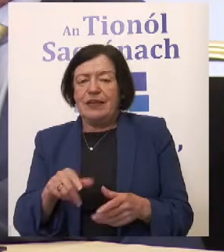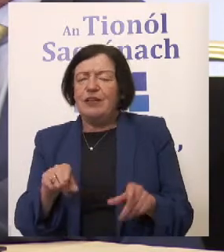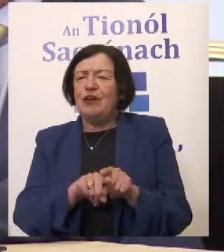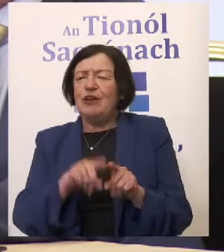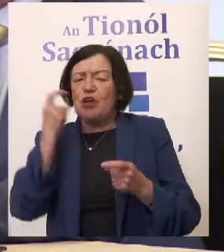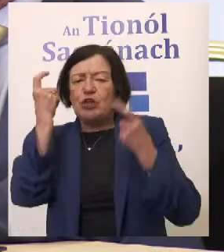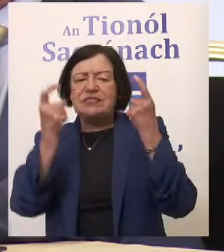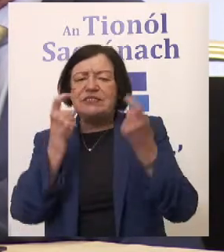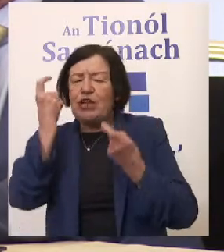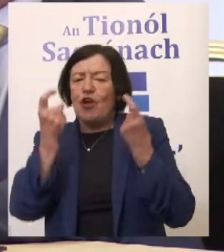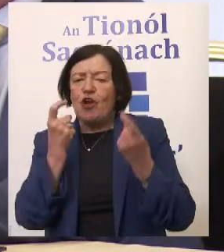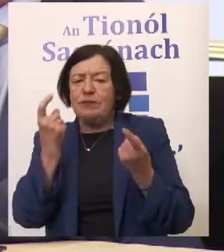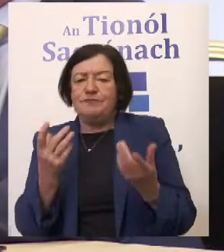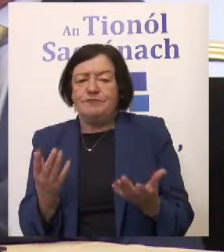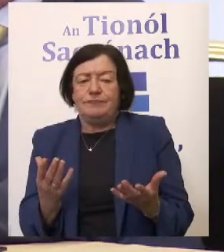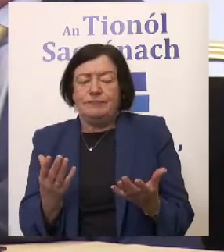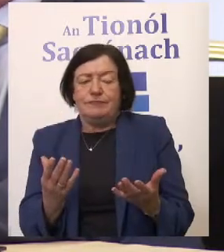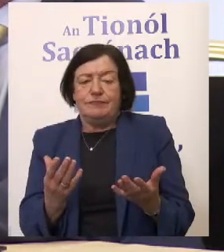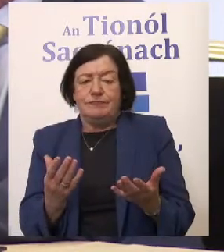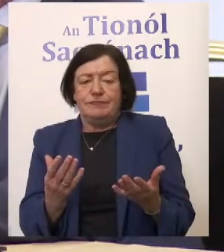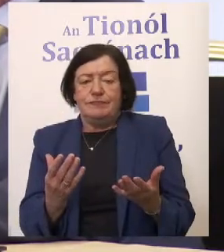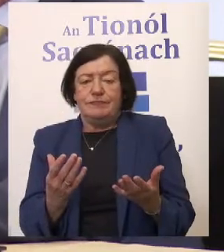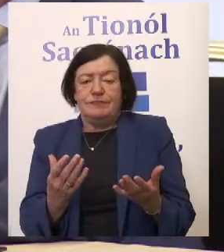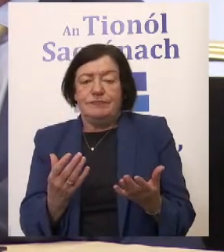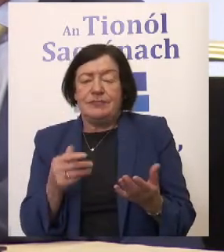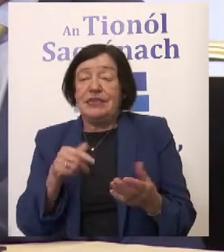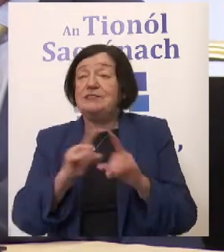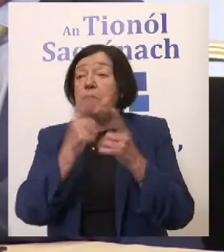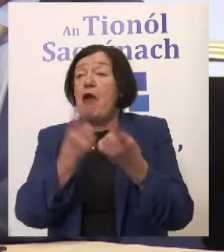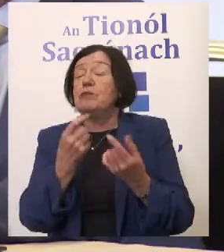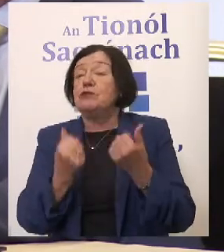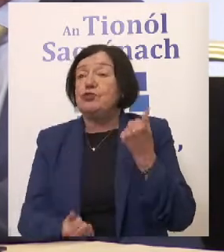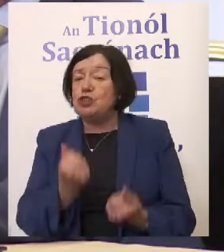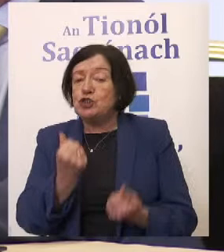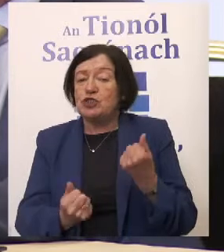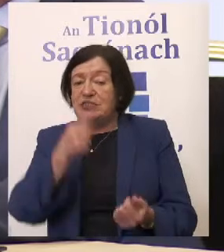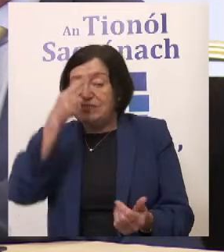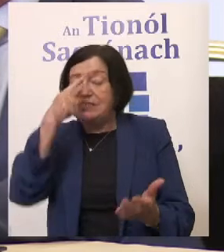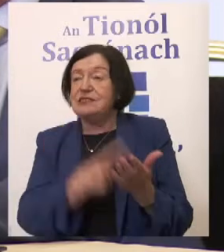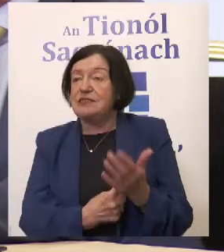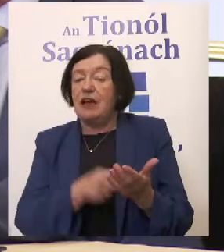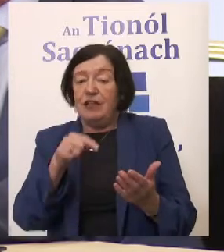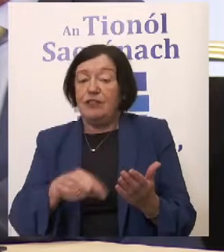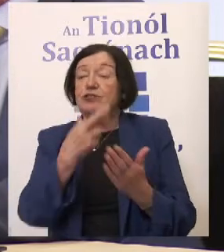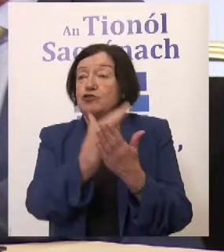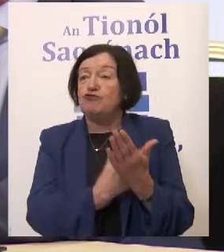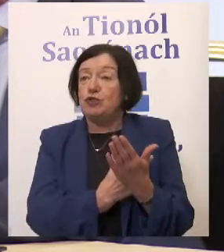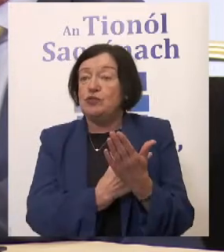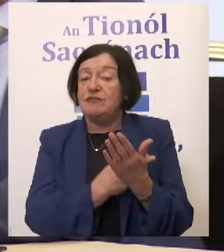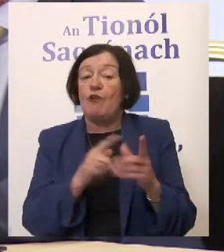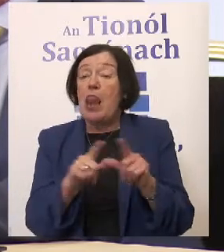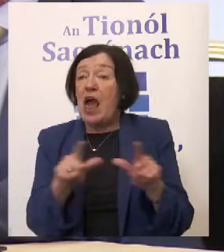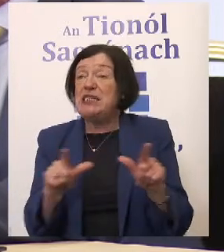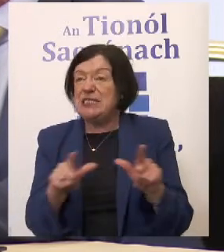consider, the fact that, it's the Department of Justice that decides the rules regarding licensing.